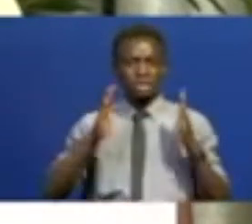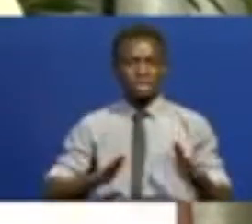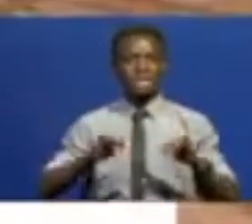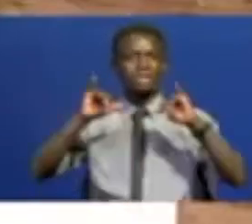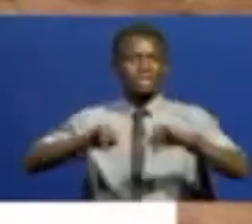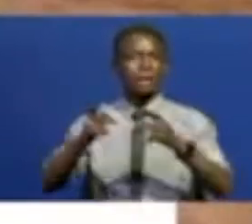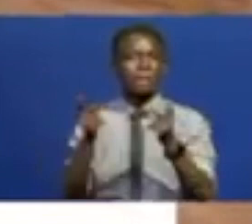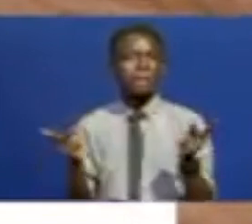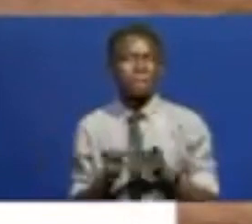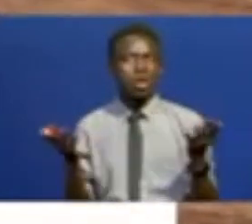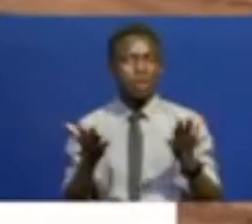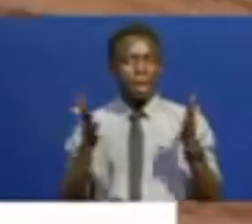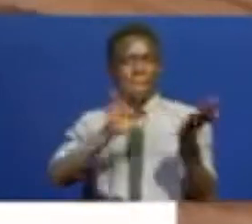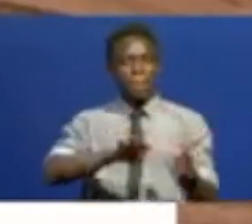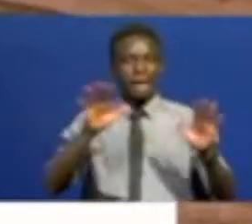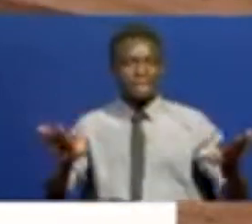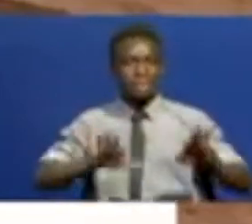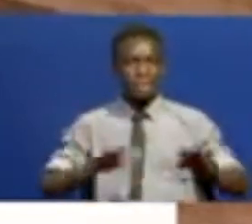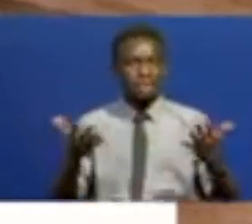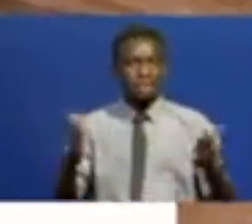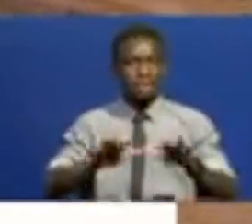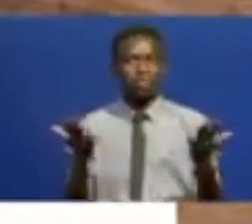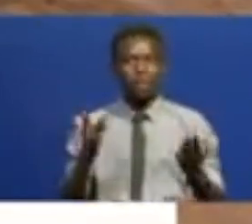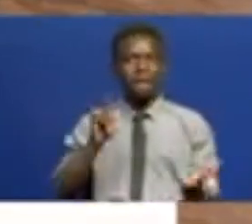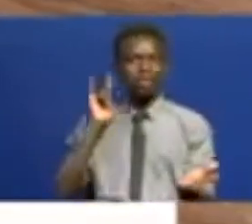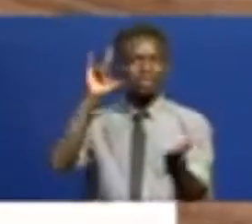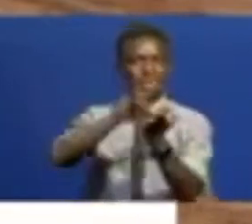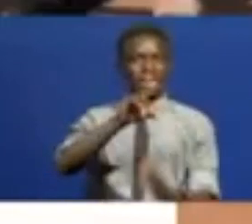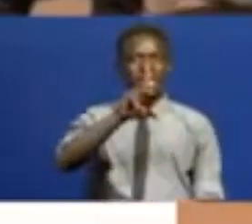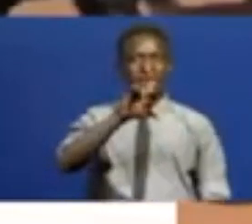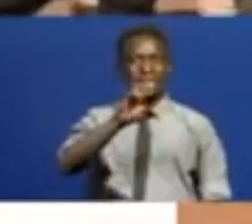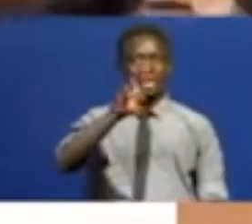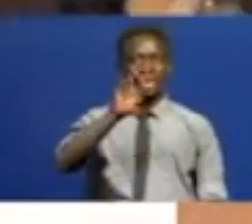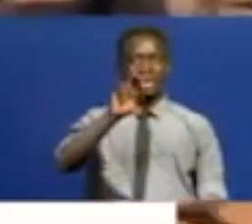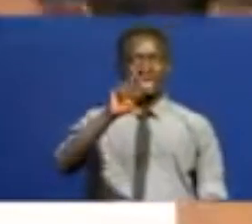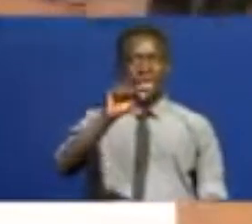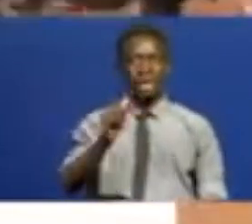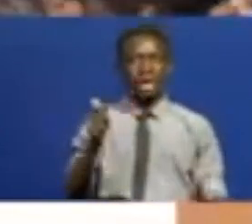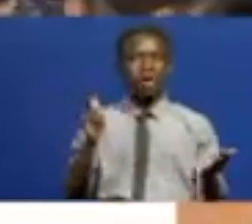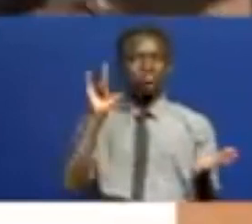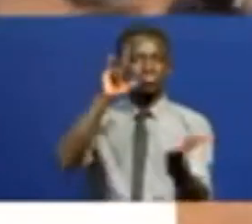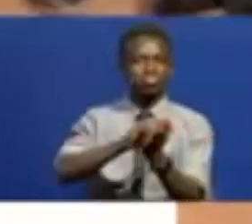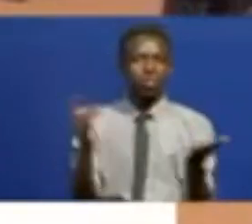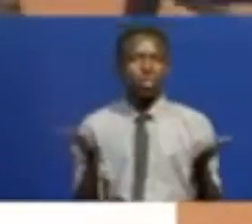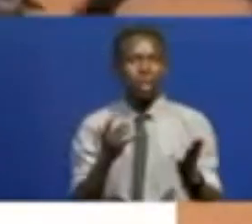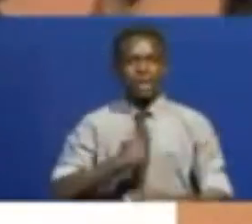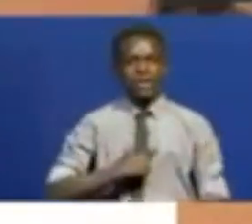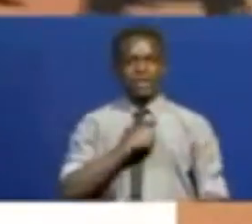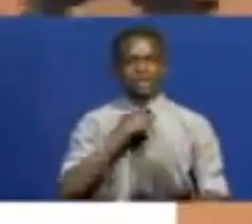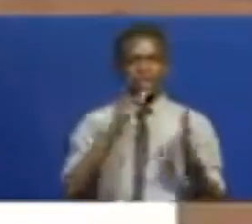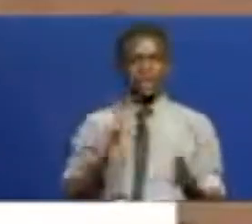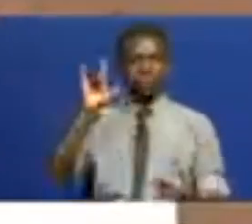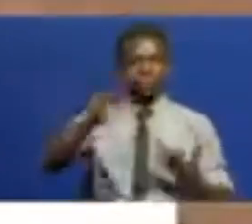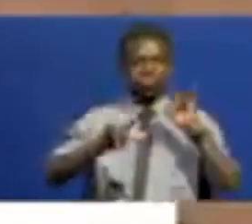held, where the Kerenga airstrip, mm-hmm. Which our visitors and guests will be landing and